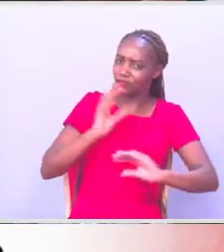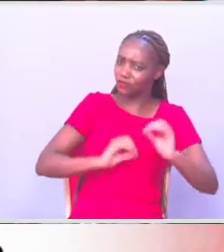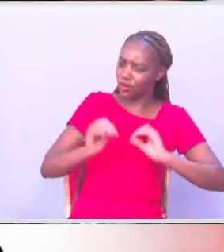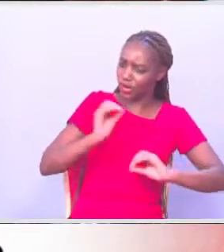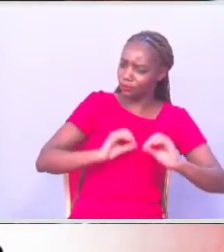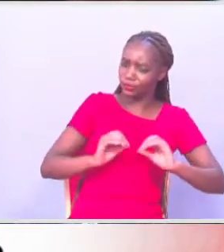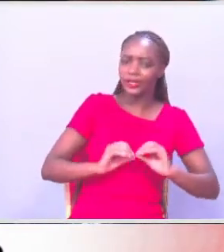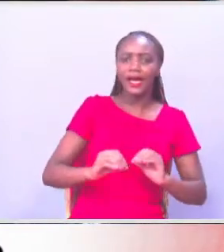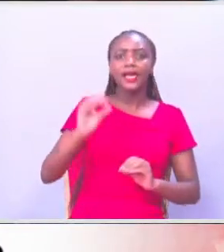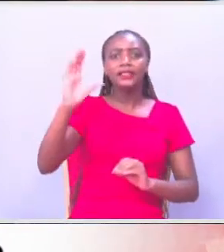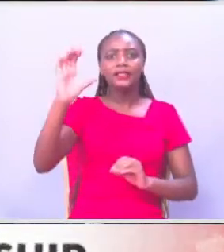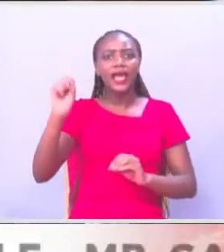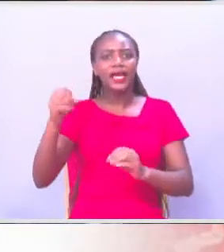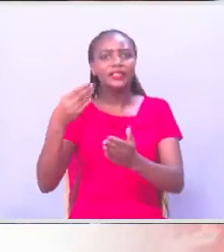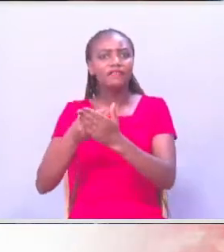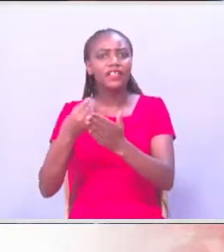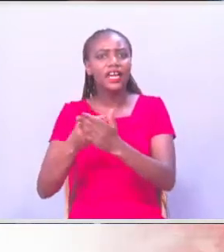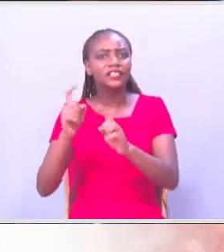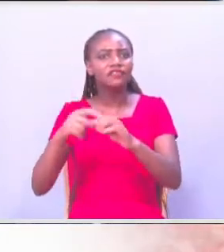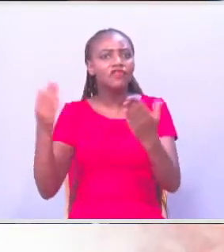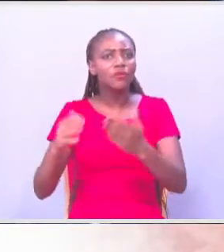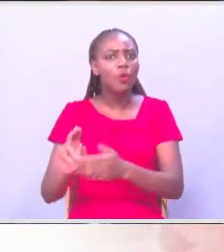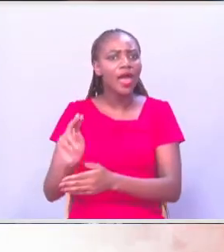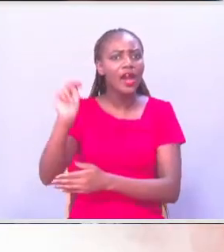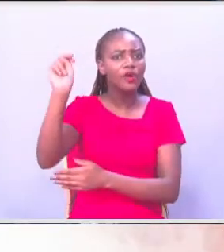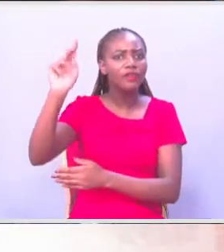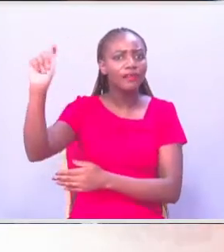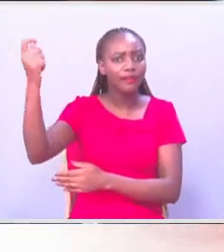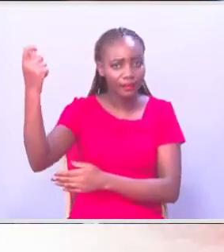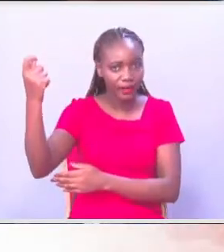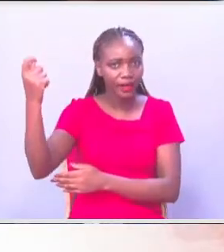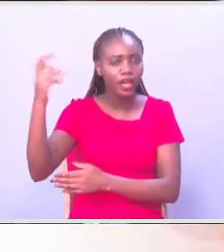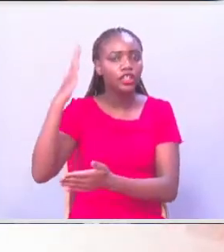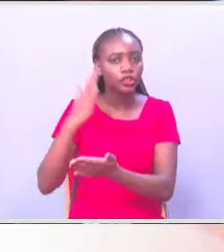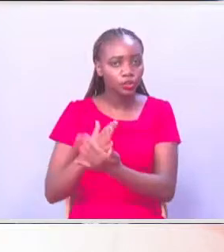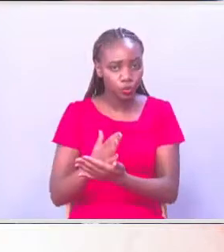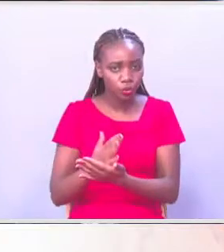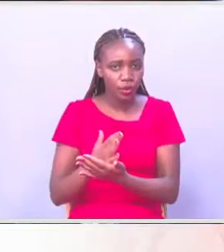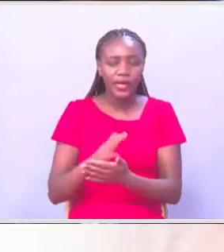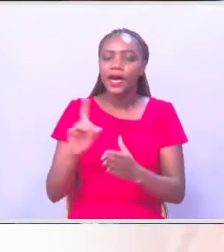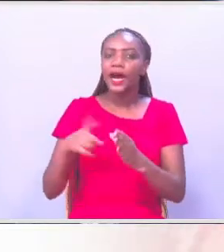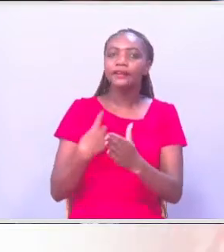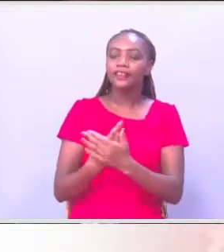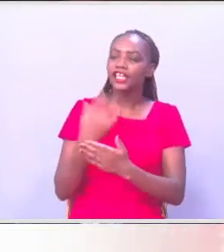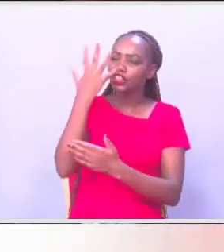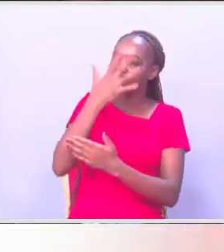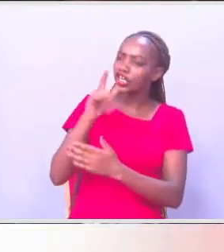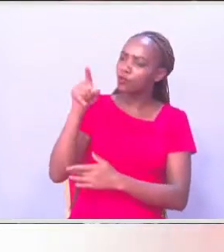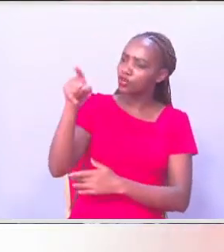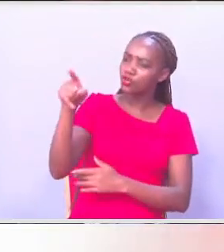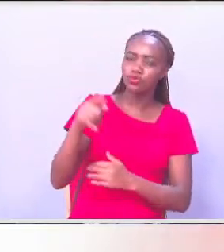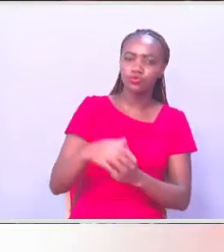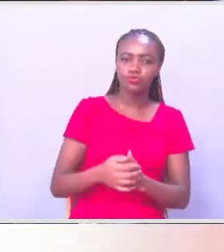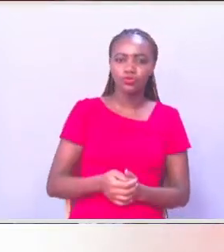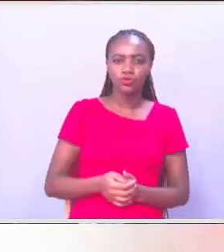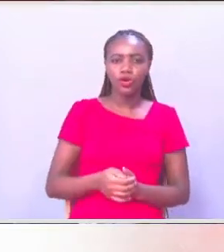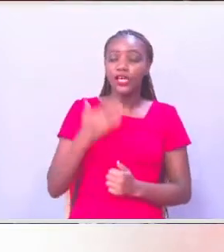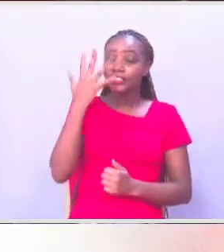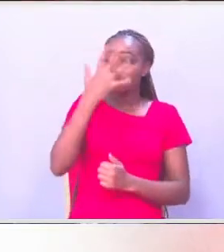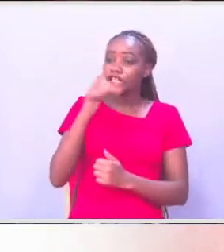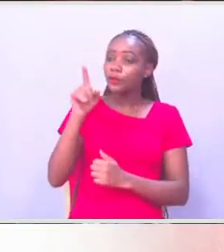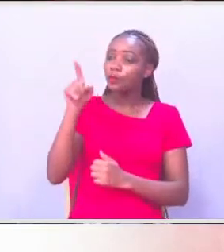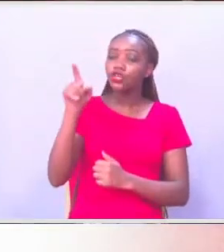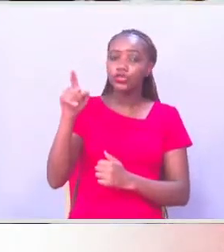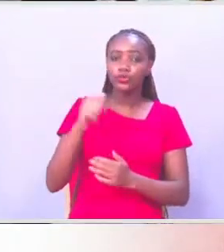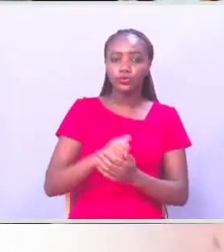Ukur Yatani, you come from northern Kenya. You are a son of northern Kenya. Shame on you. Shame on you,